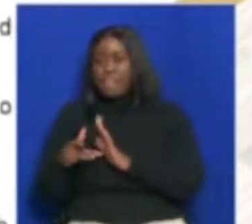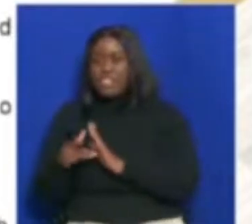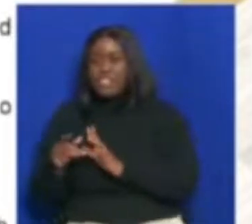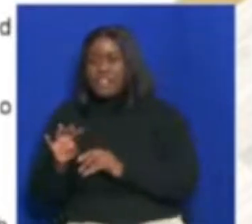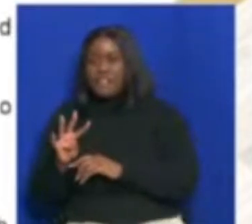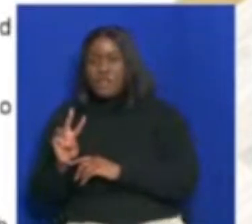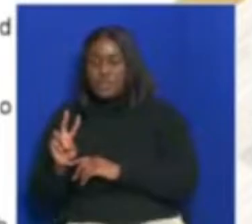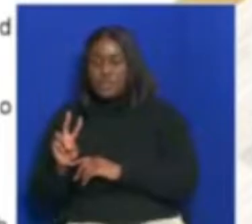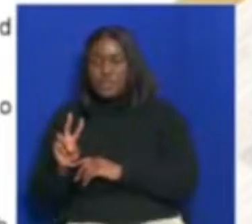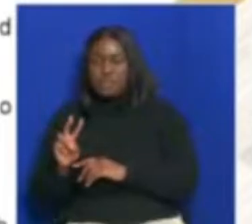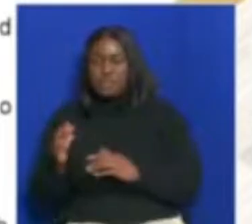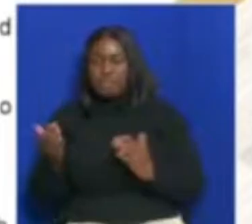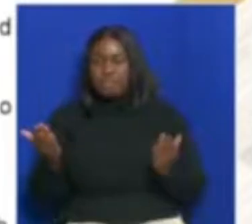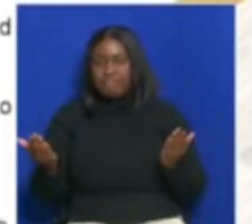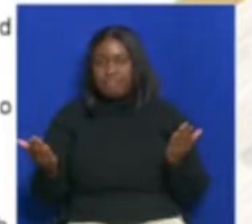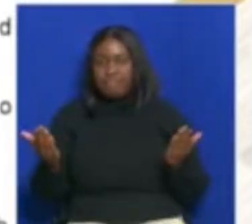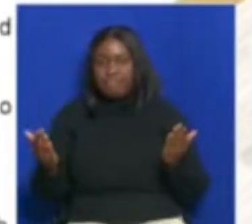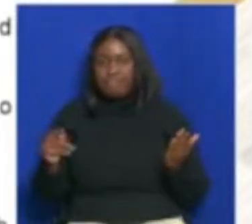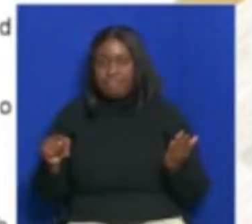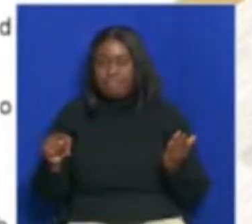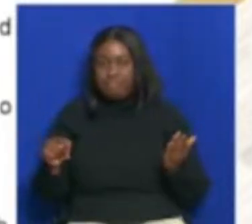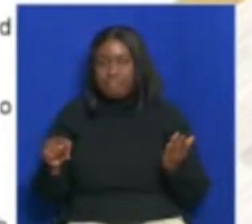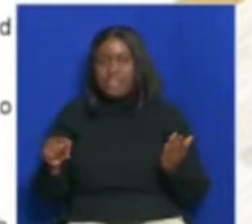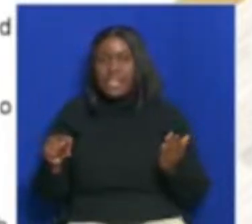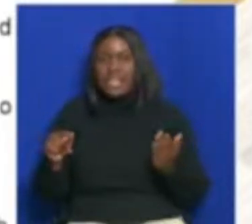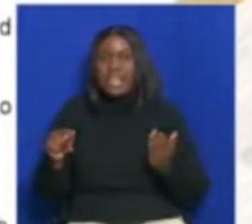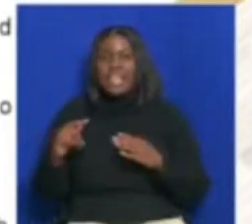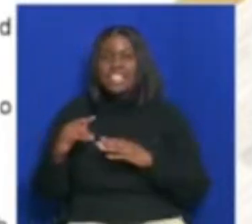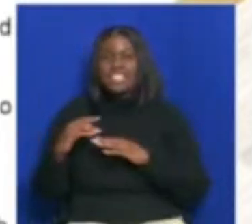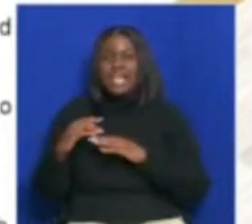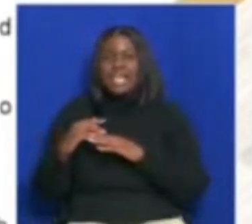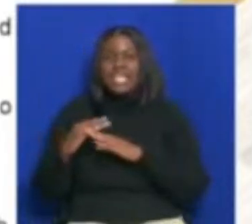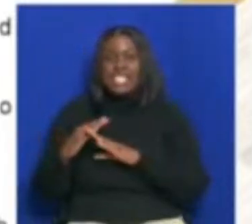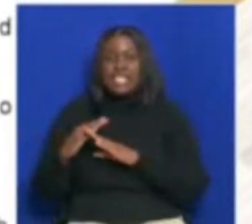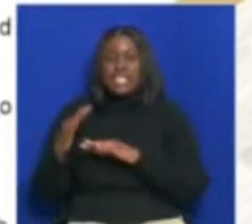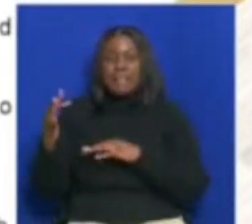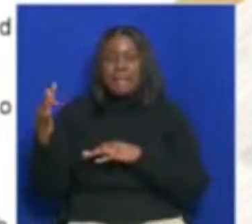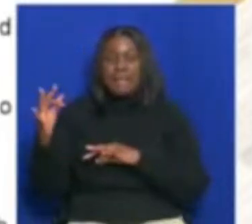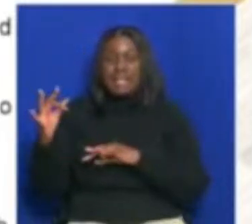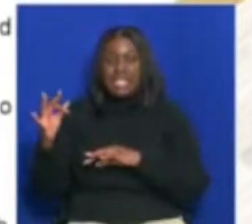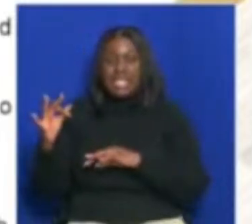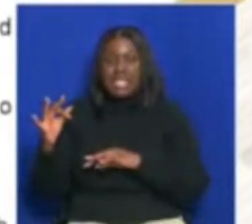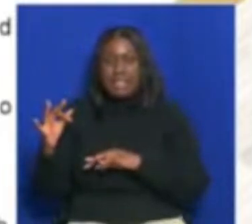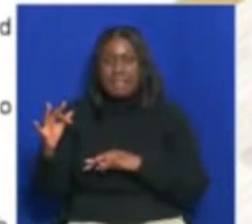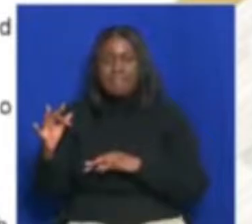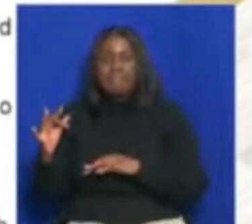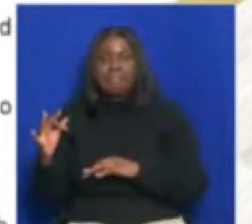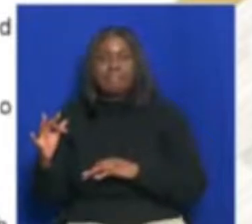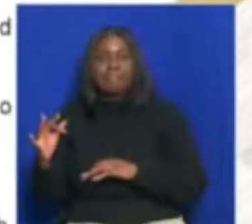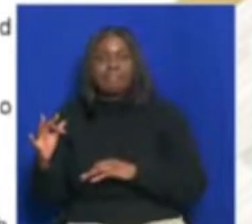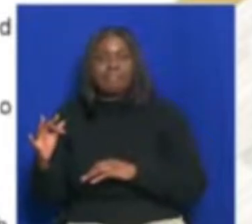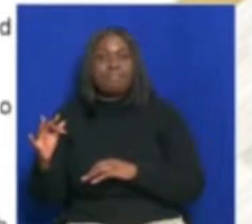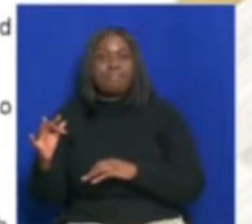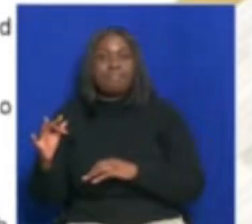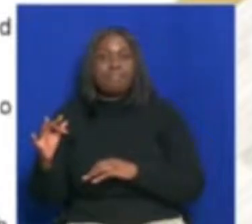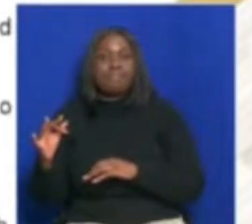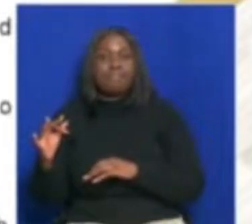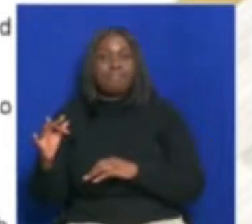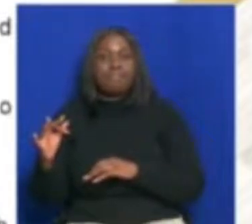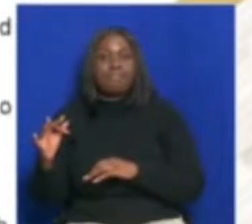which is part of the interdict papers, and just to confirm that the same transcript was part of the interdict